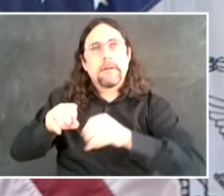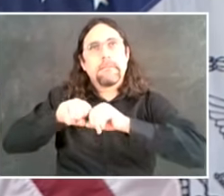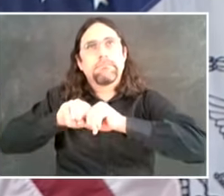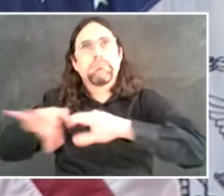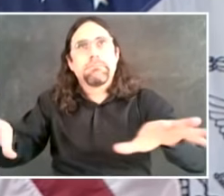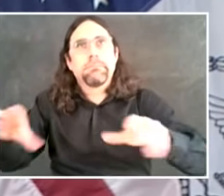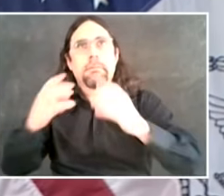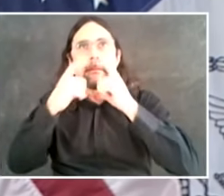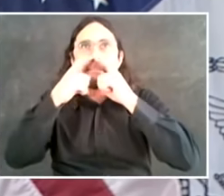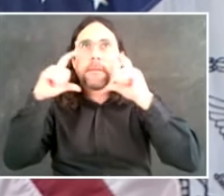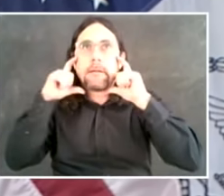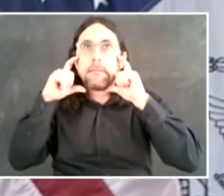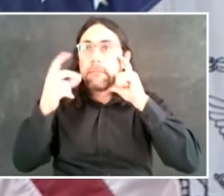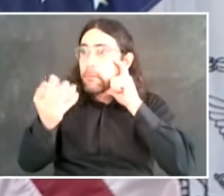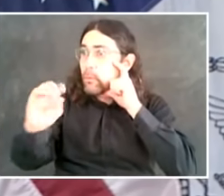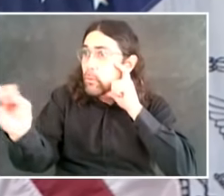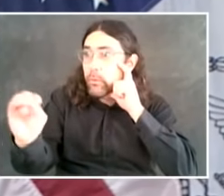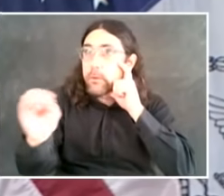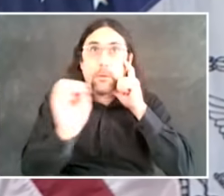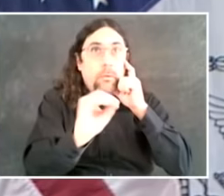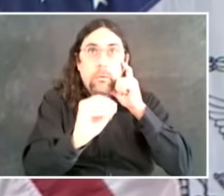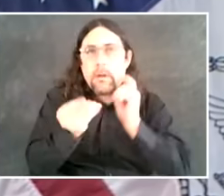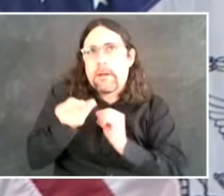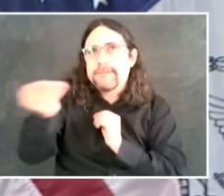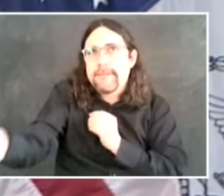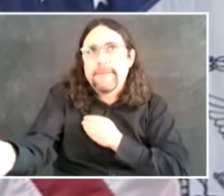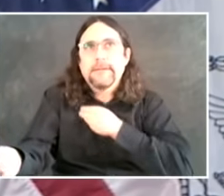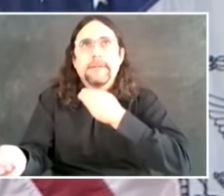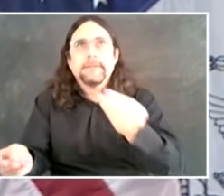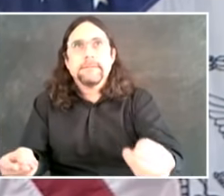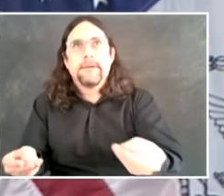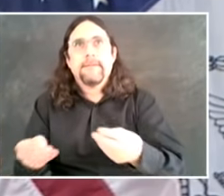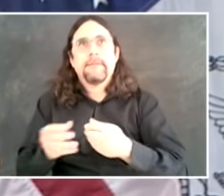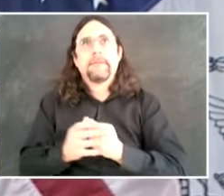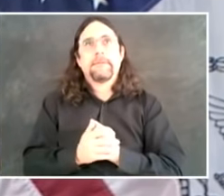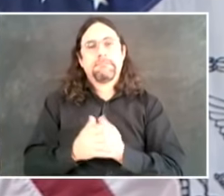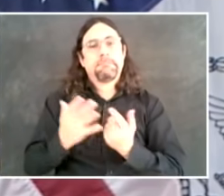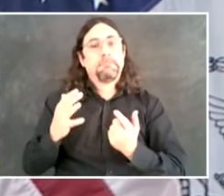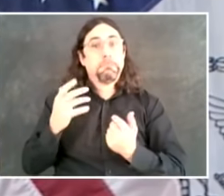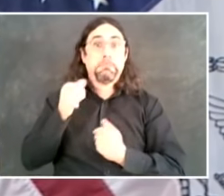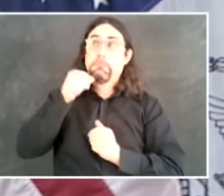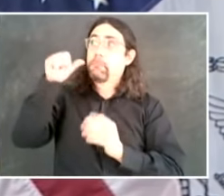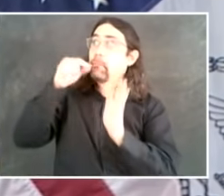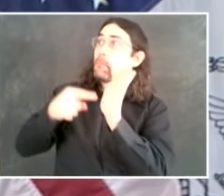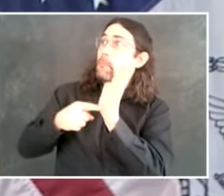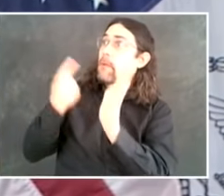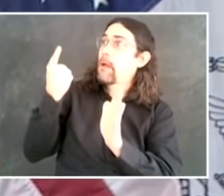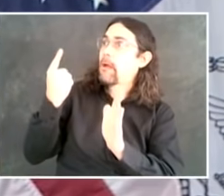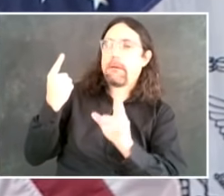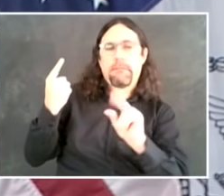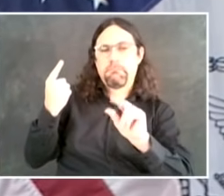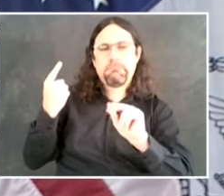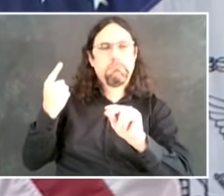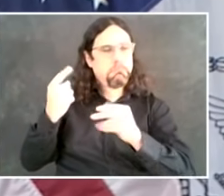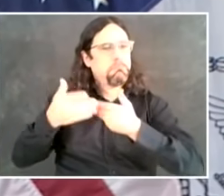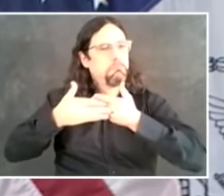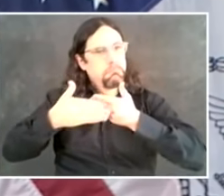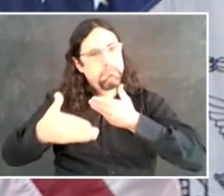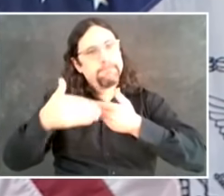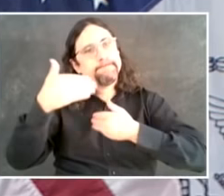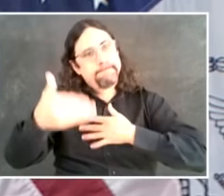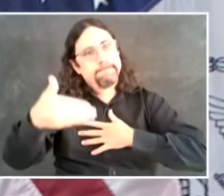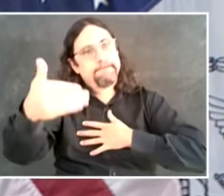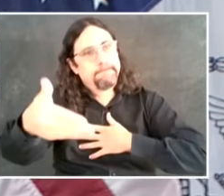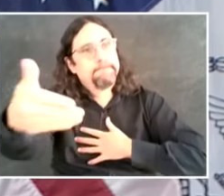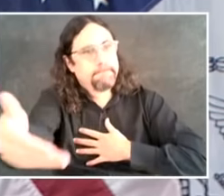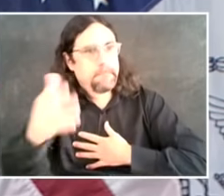and more members of the NYPD are coming back on the job, some of whom, of course, were sick, some of whom are still